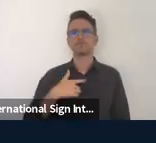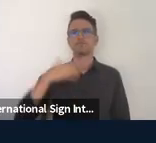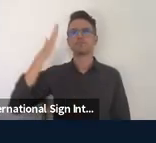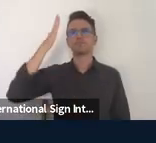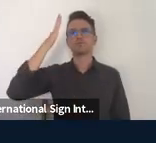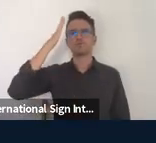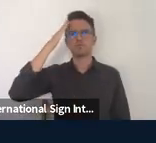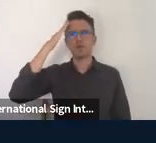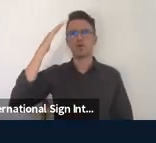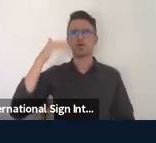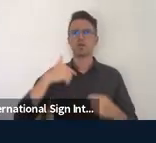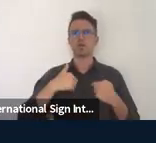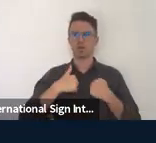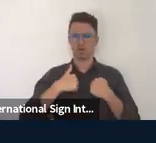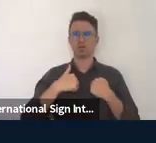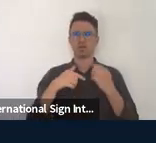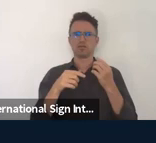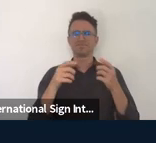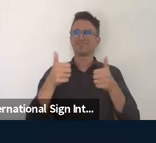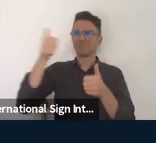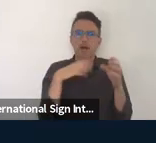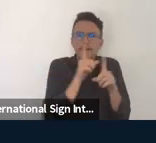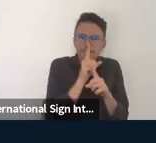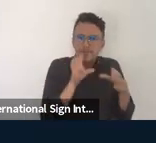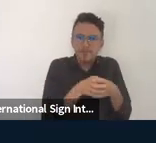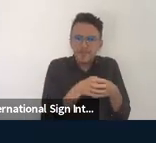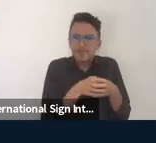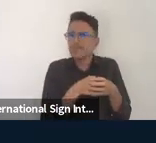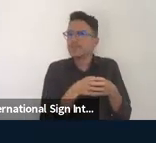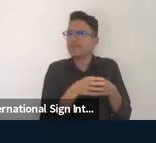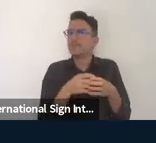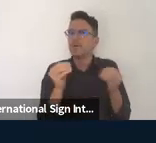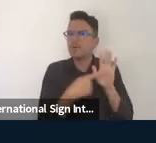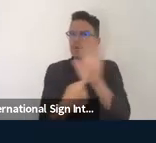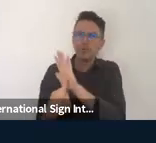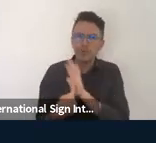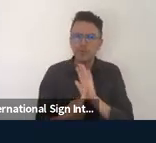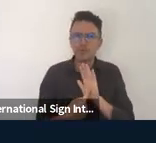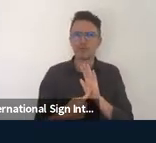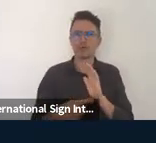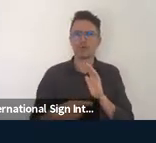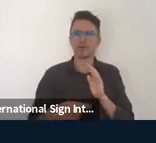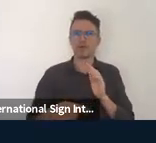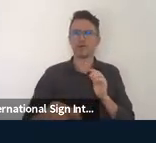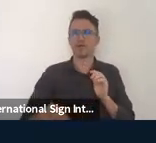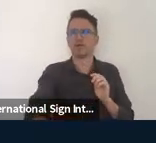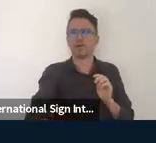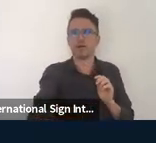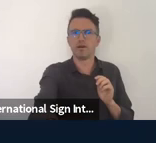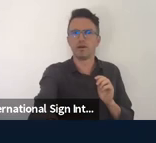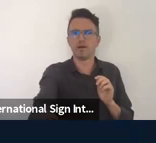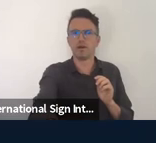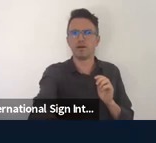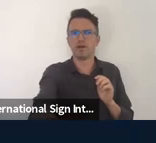our activities originally started with small voices, hopes, and new ideas of youth, though.